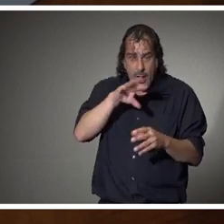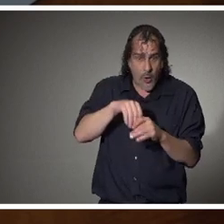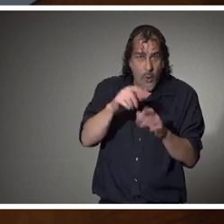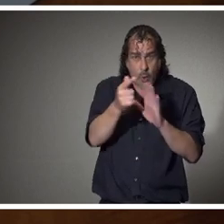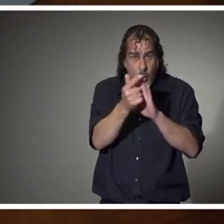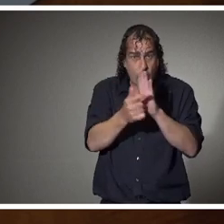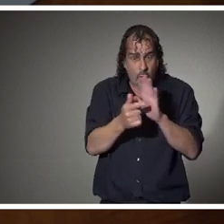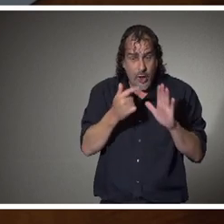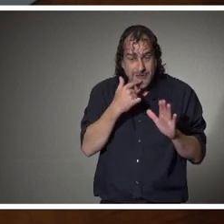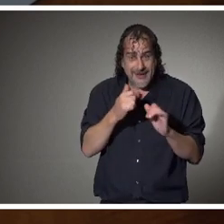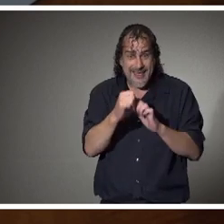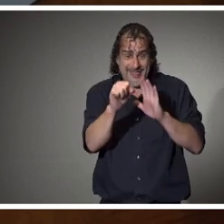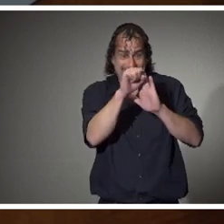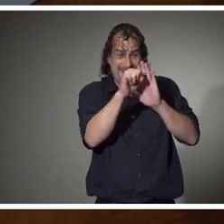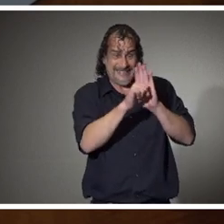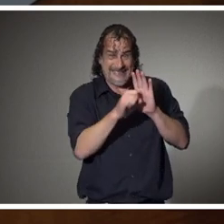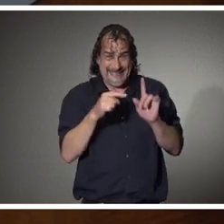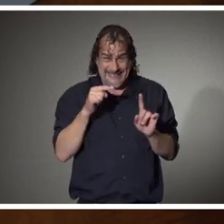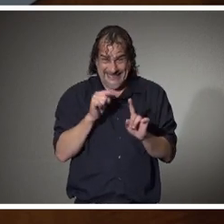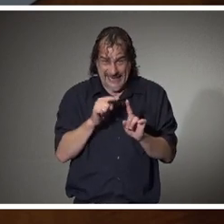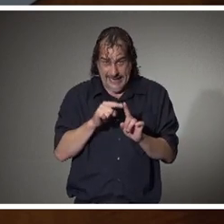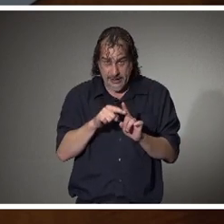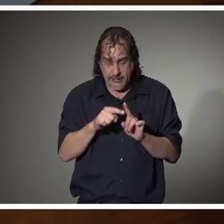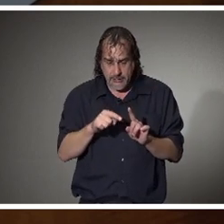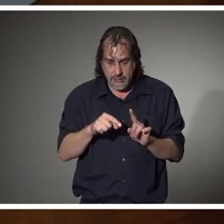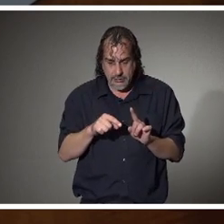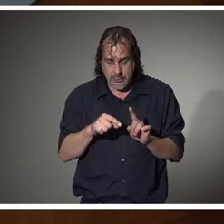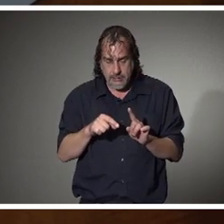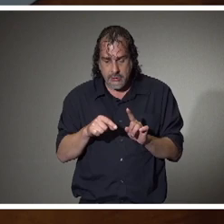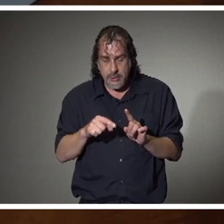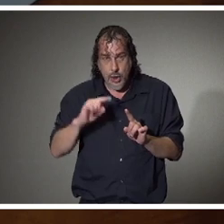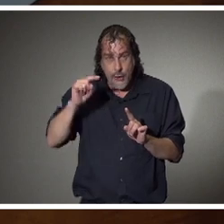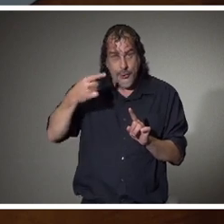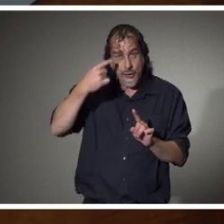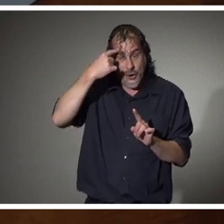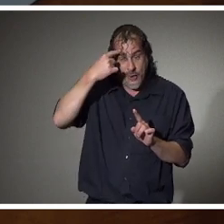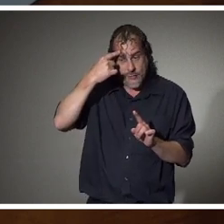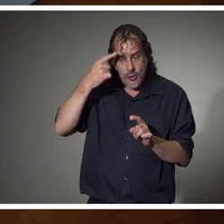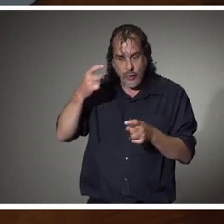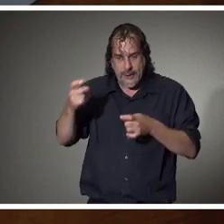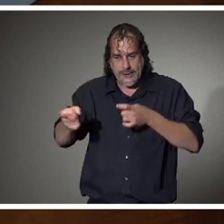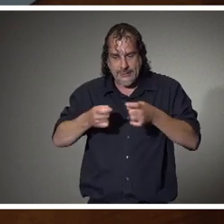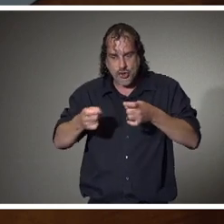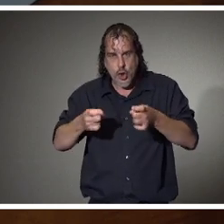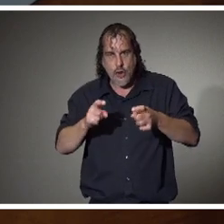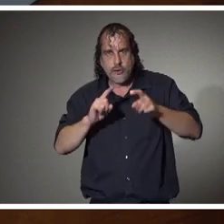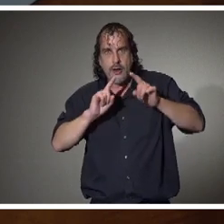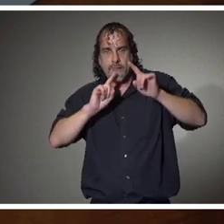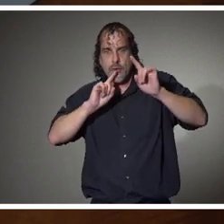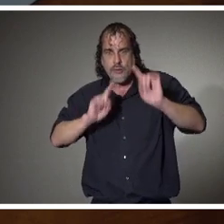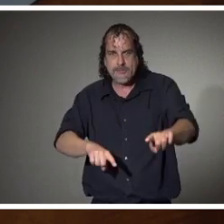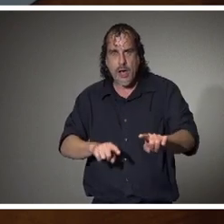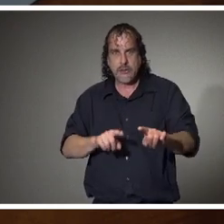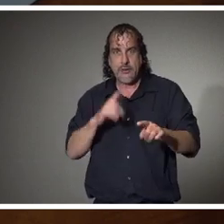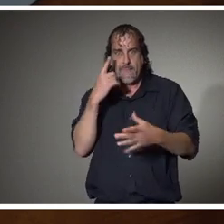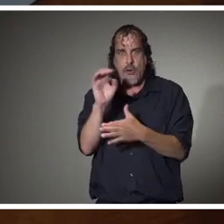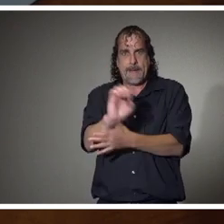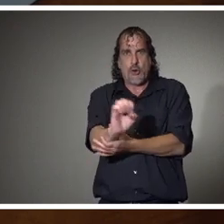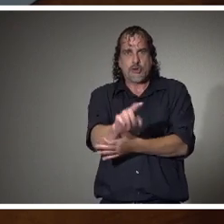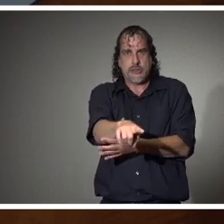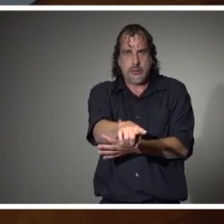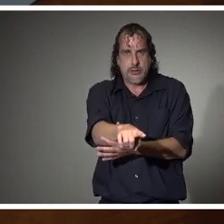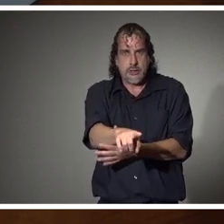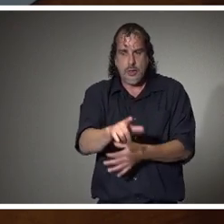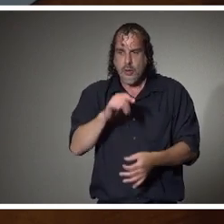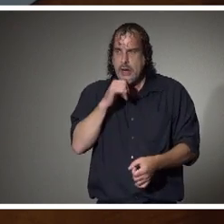that the state, and specifically in our state, the governor, is in charge of the emergency response. Now, we know that we don't have enough